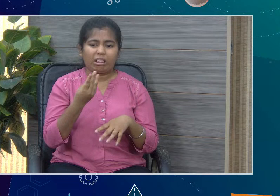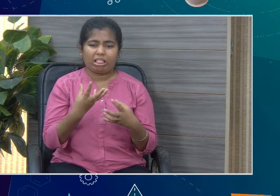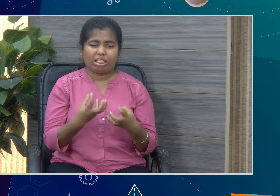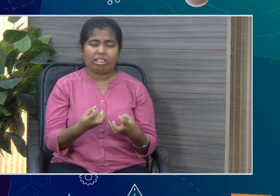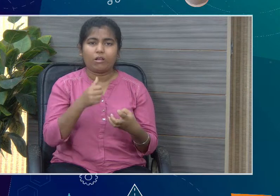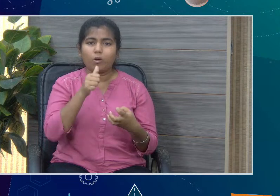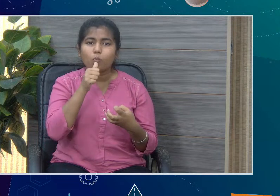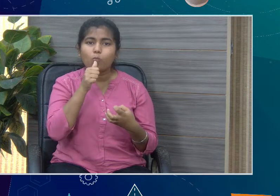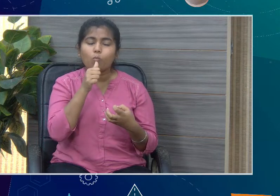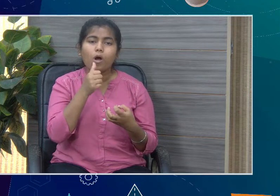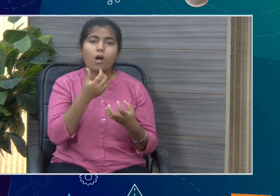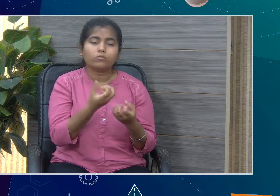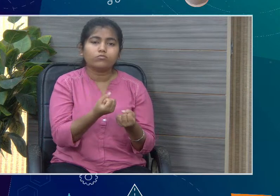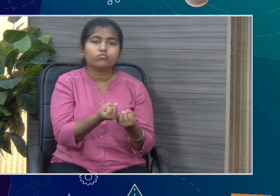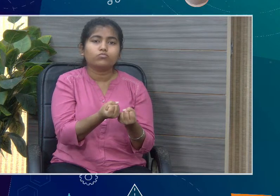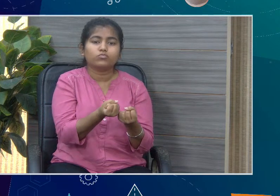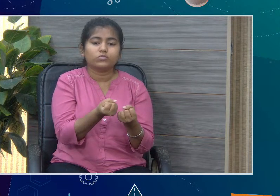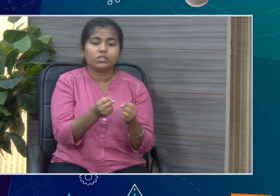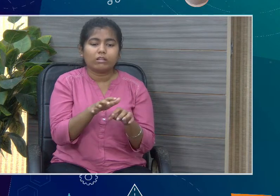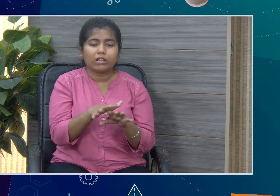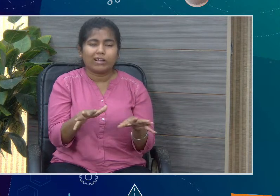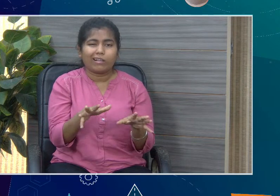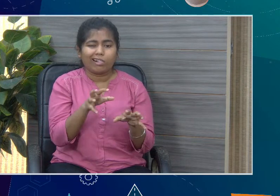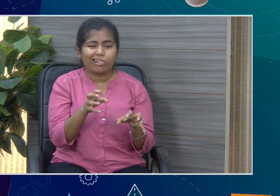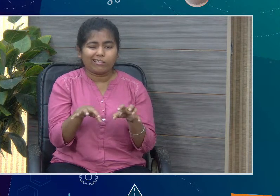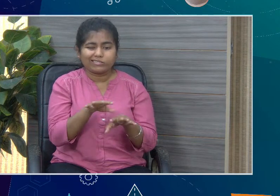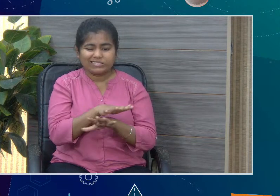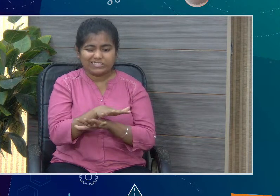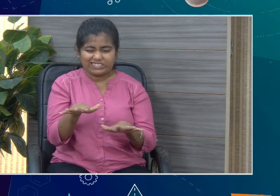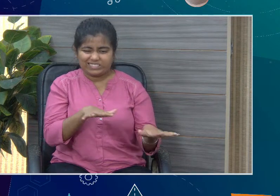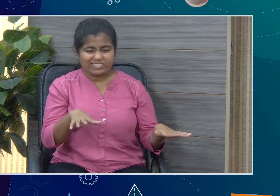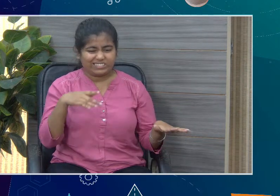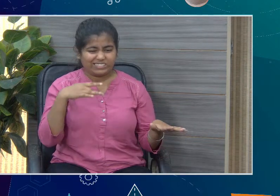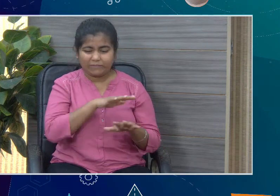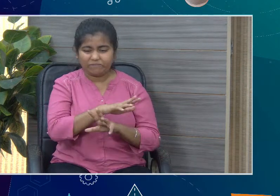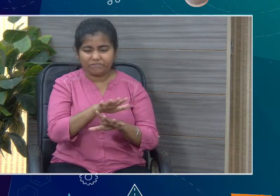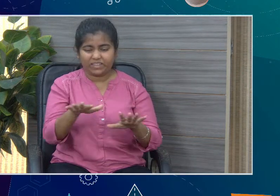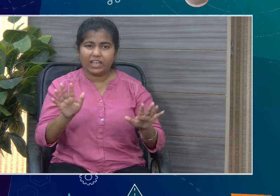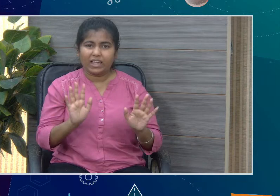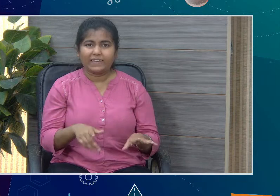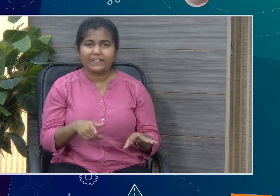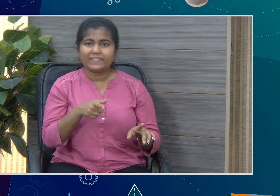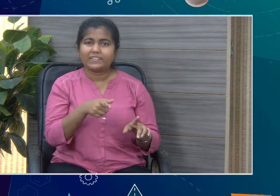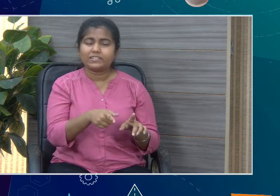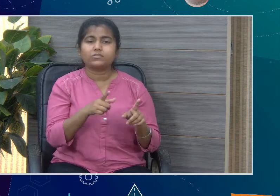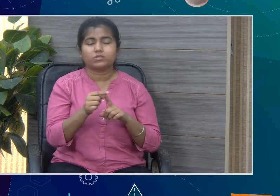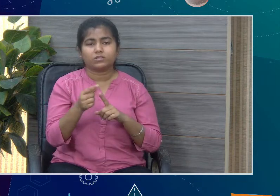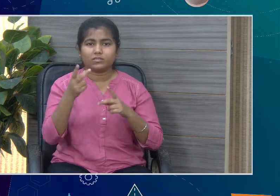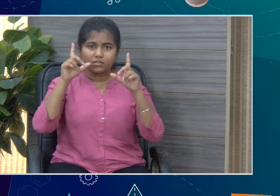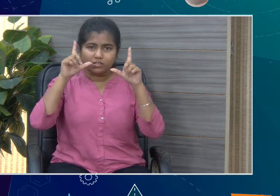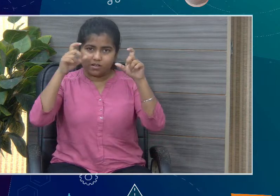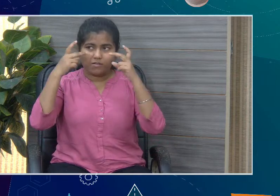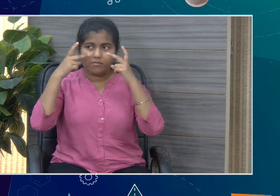it in the camera, And please a bit ahead, ma'am. yes, can we see it in the camera now? That over